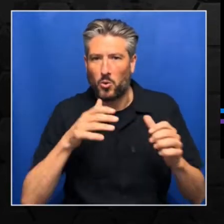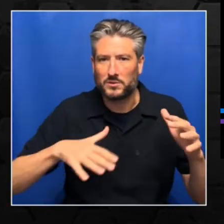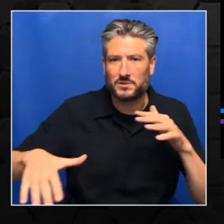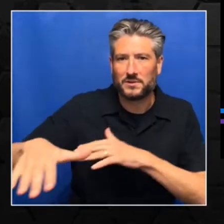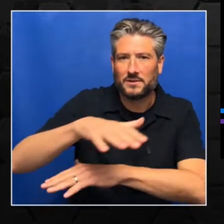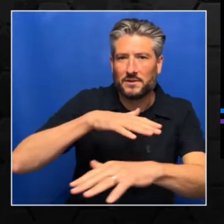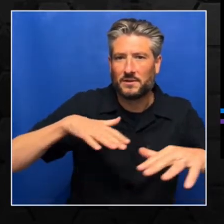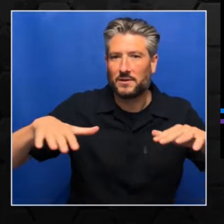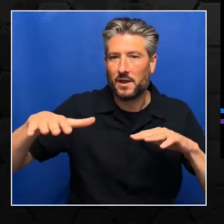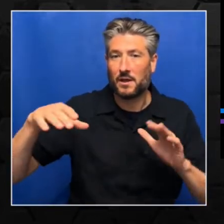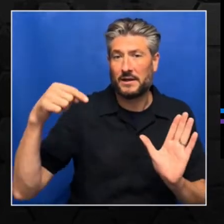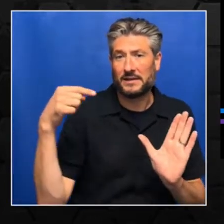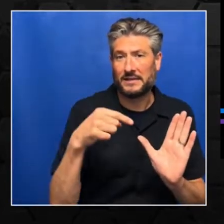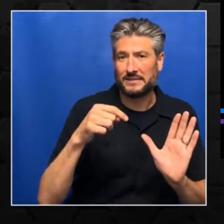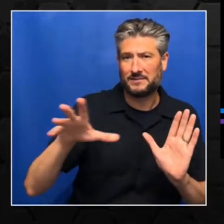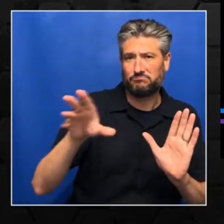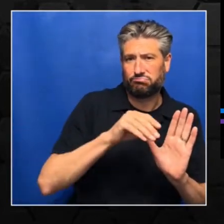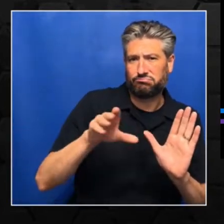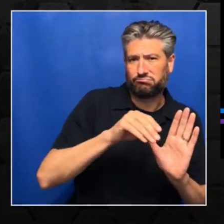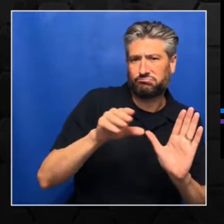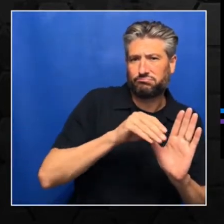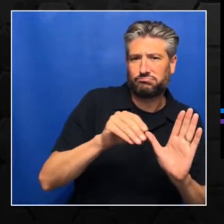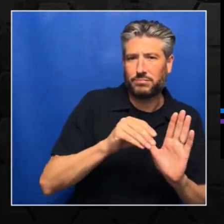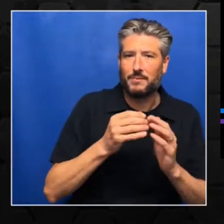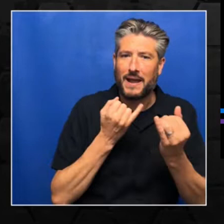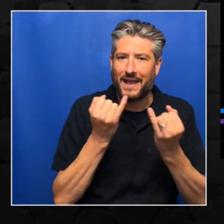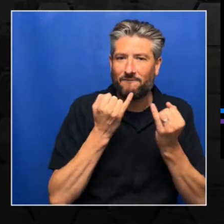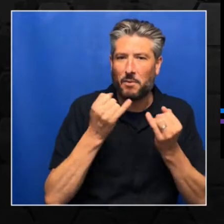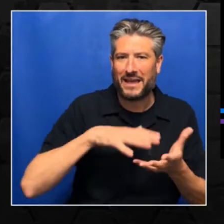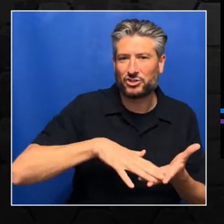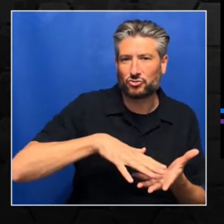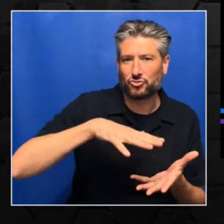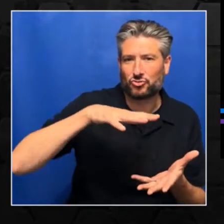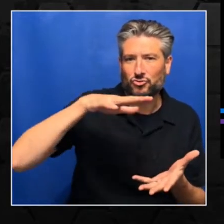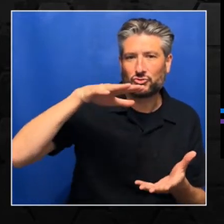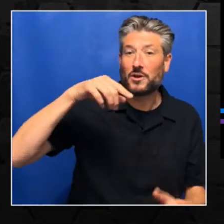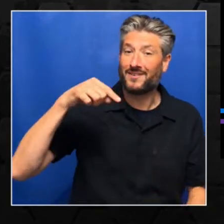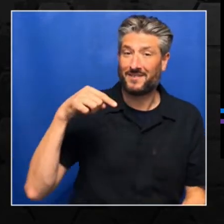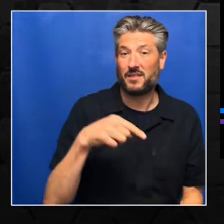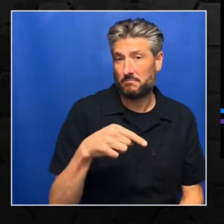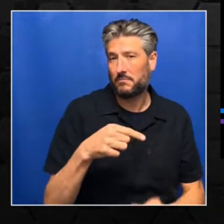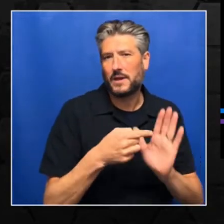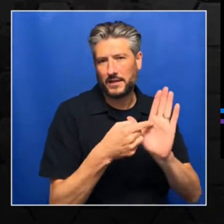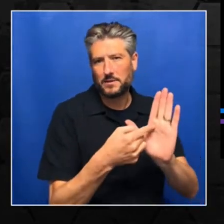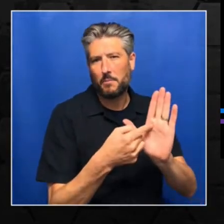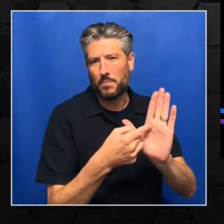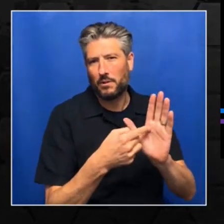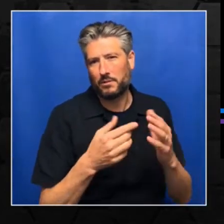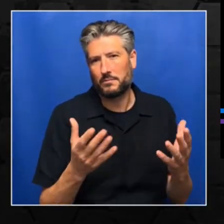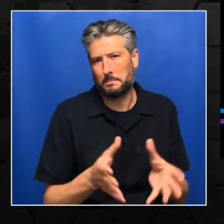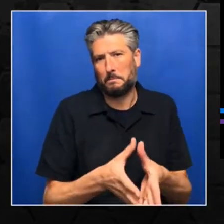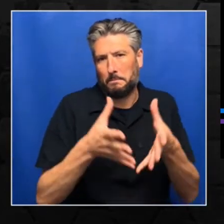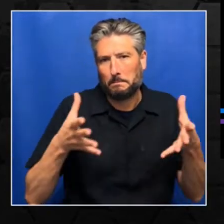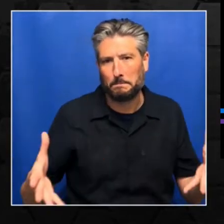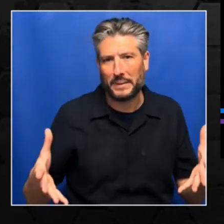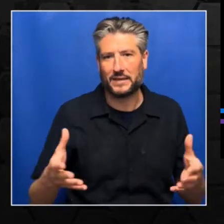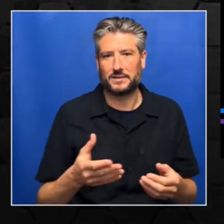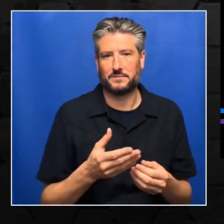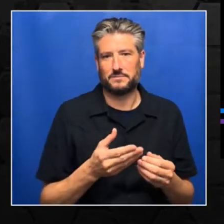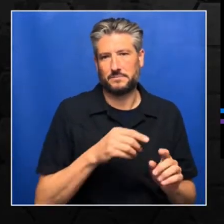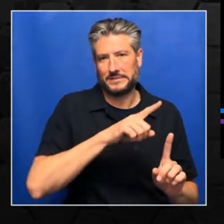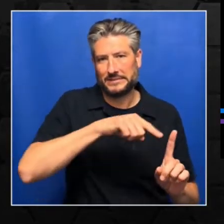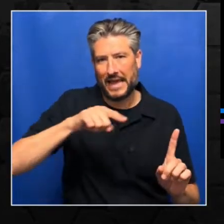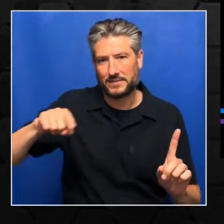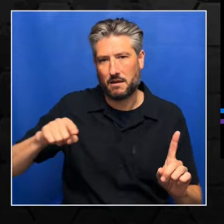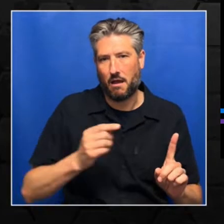for the AI to use. So that's an example of big data. So what's the relationship between big data and machine learning?